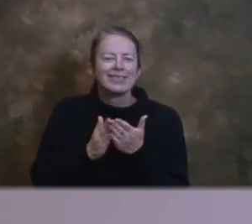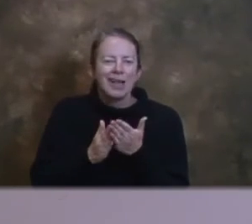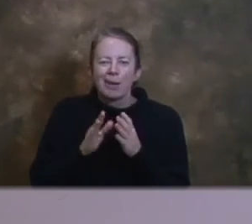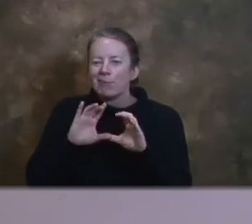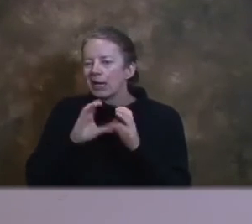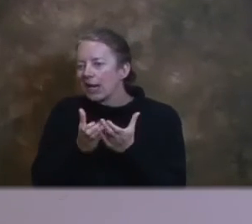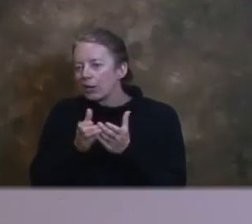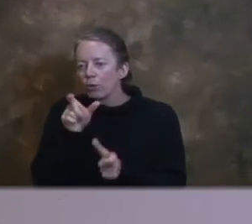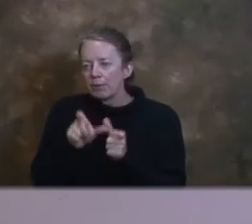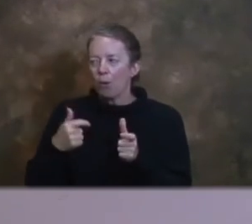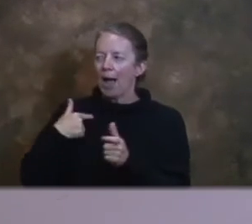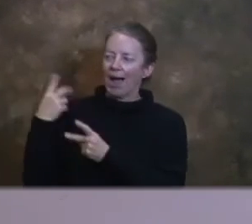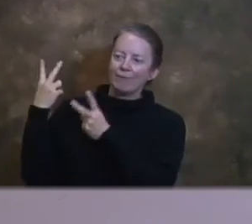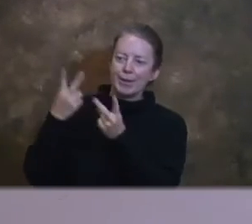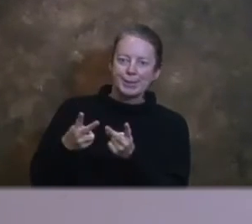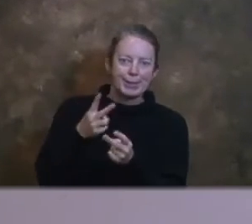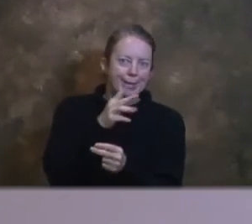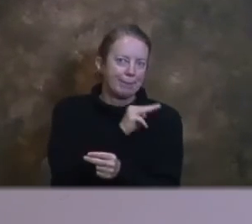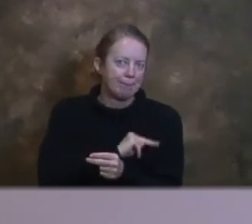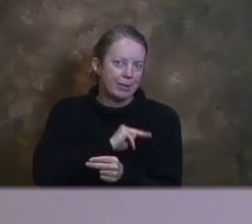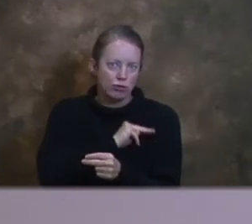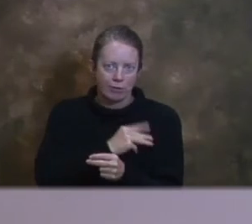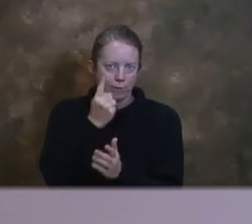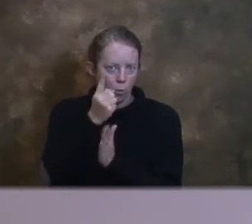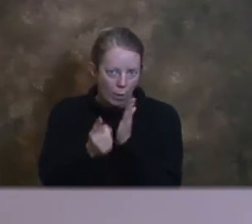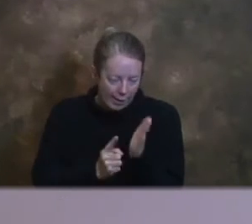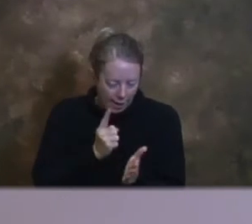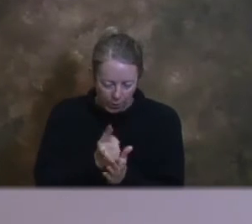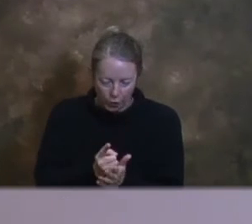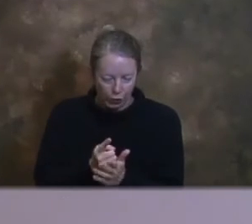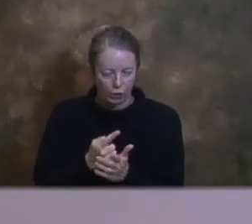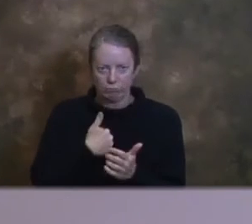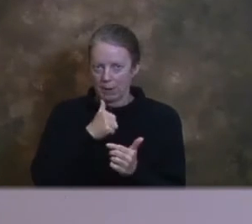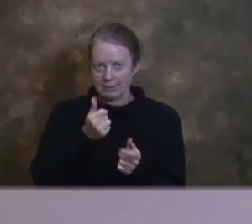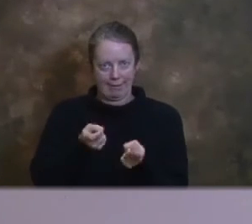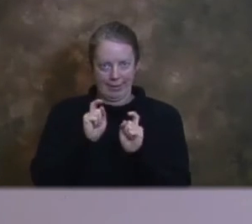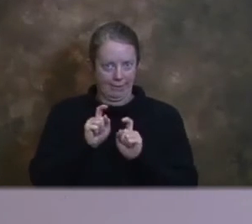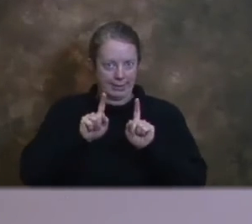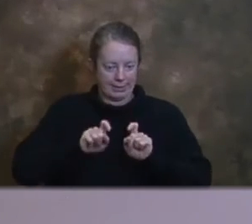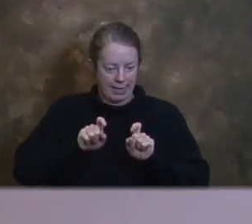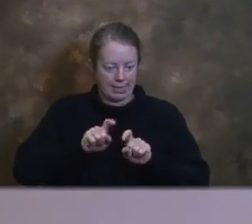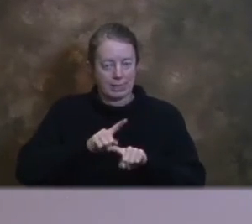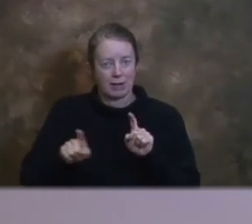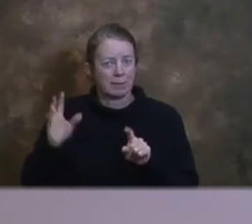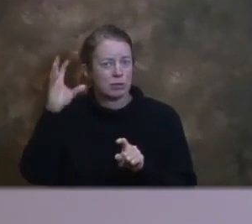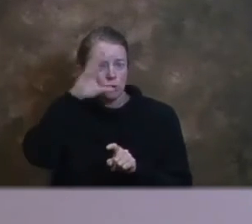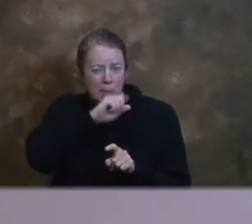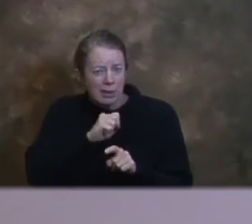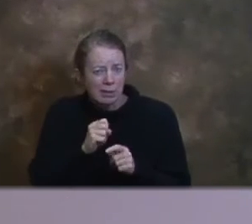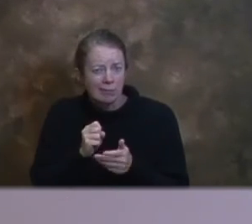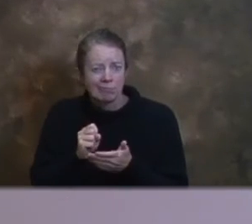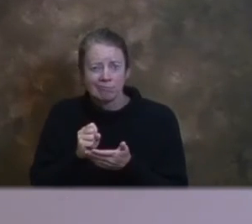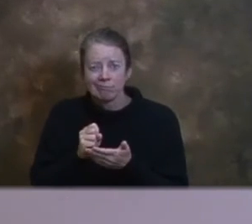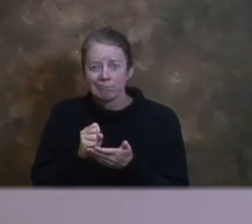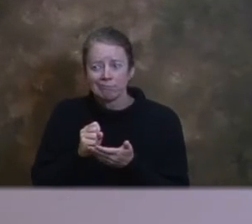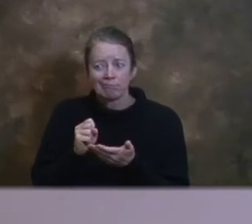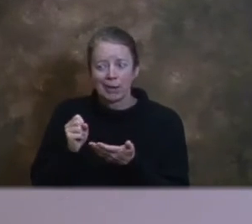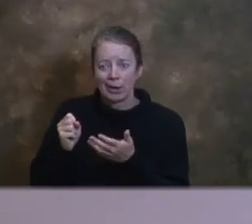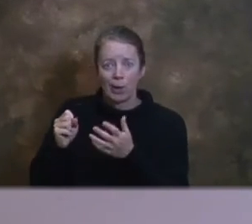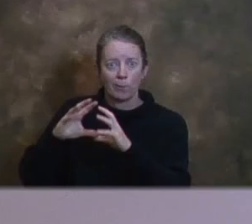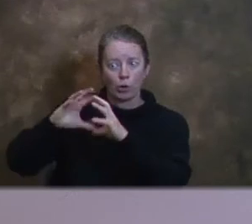hour a couple weeks ago for something unrelated, and I was of course not tested, but I assume there's some category of people that